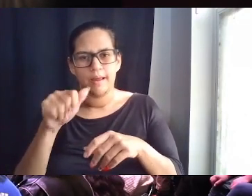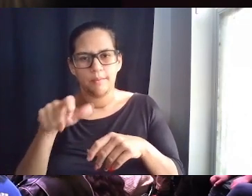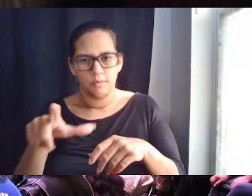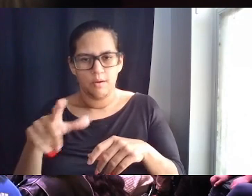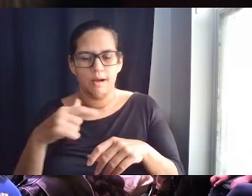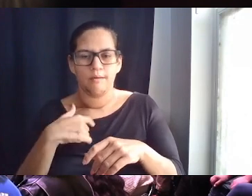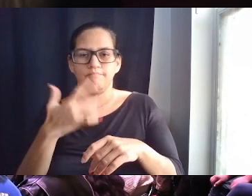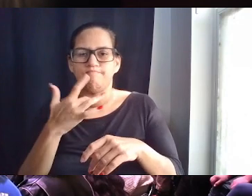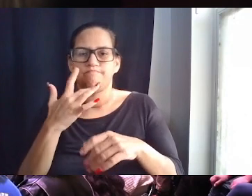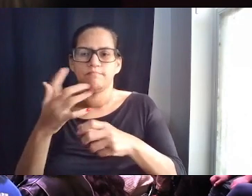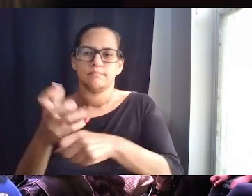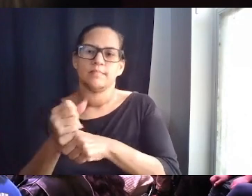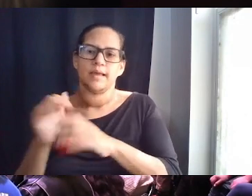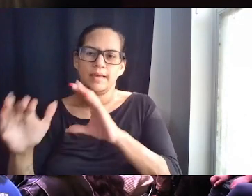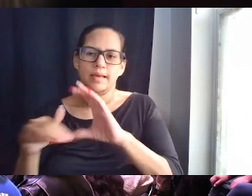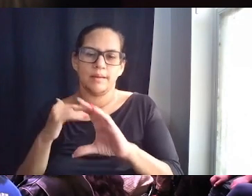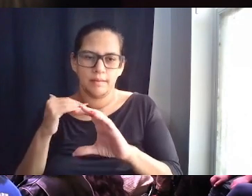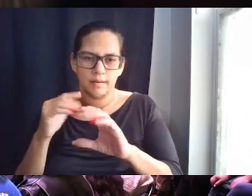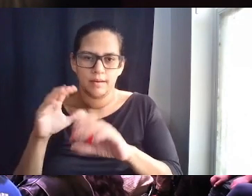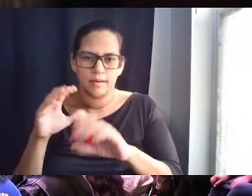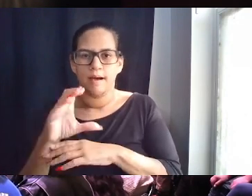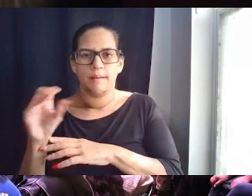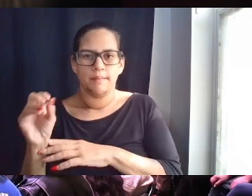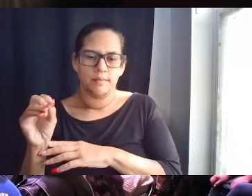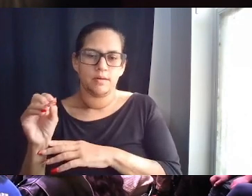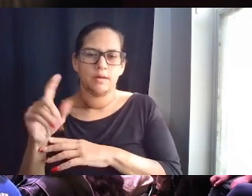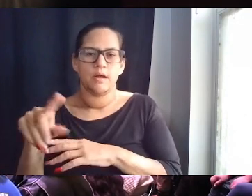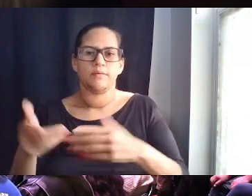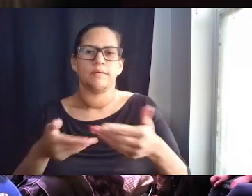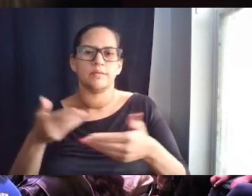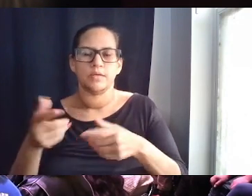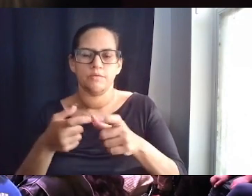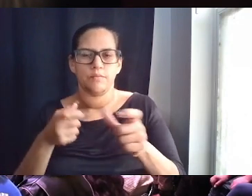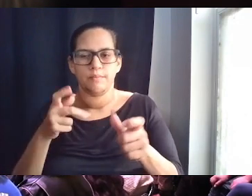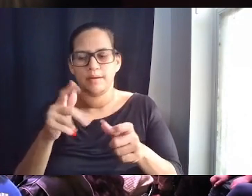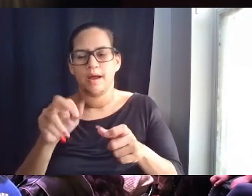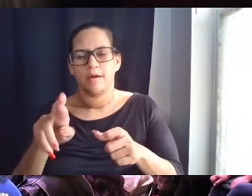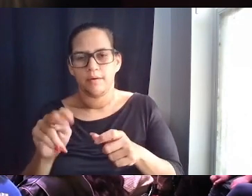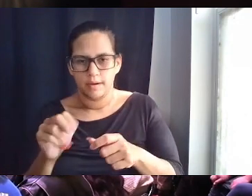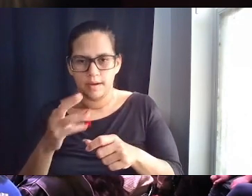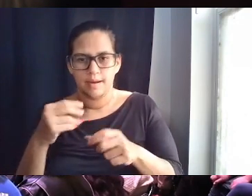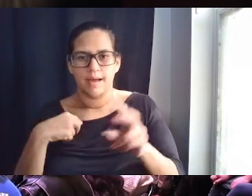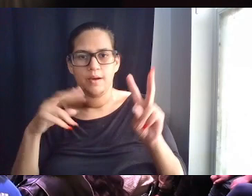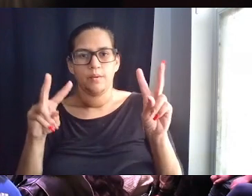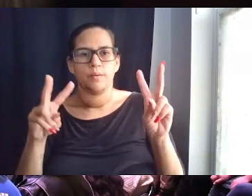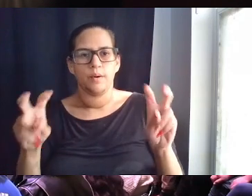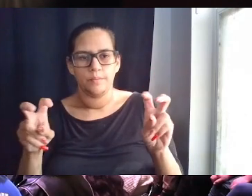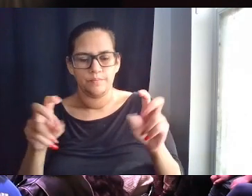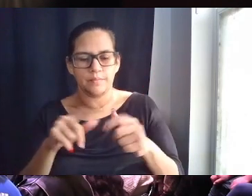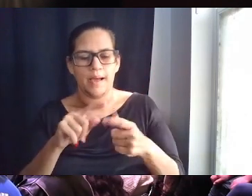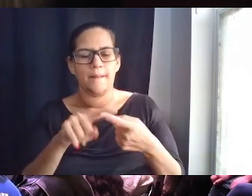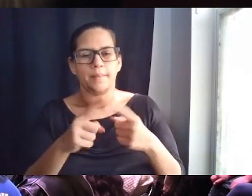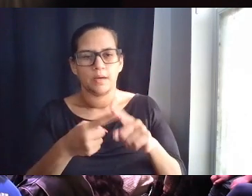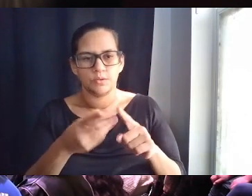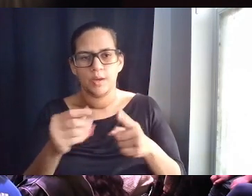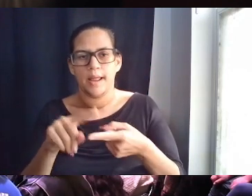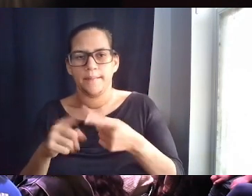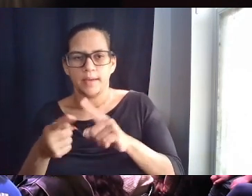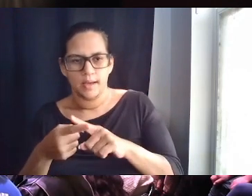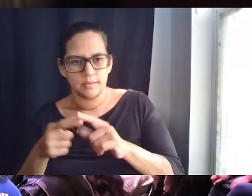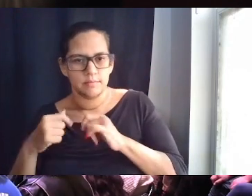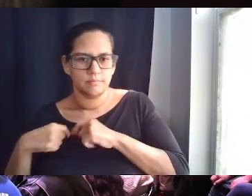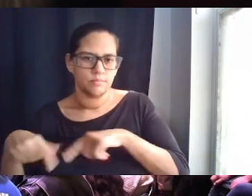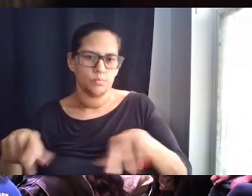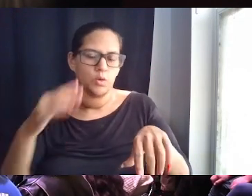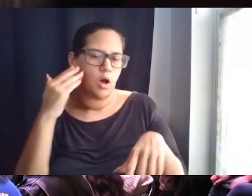Carl accompanying the invitation from Karen, and I quote, "Amigos and amigas, as we all know, a series